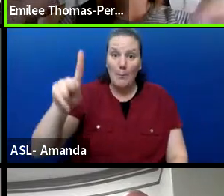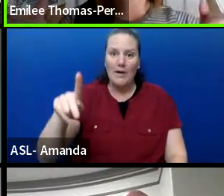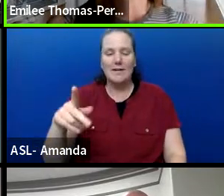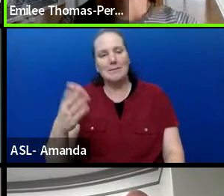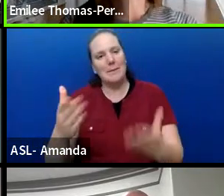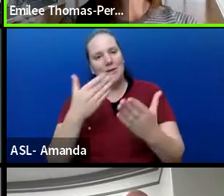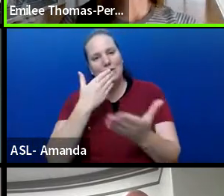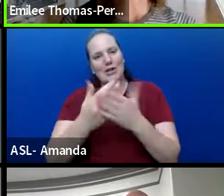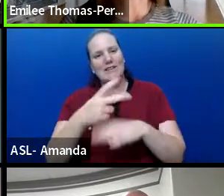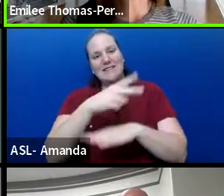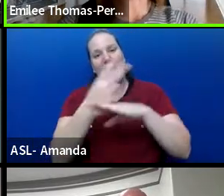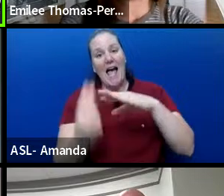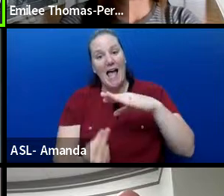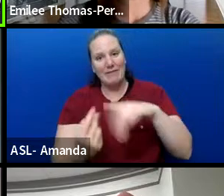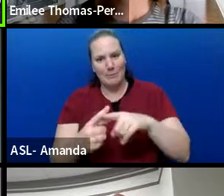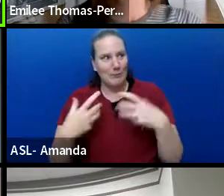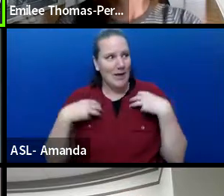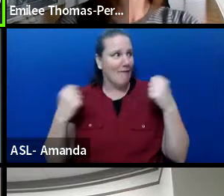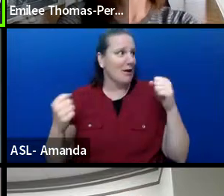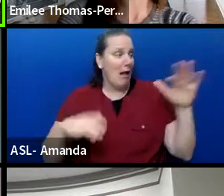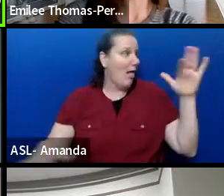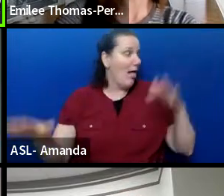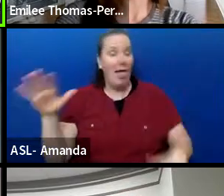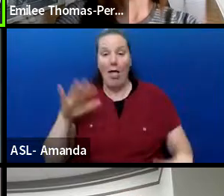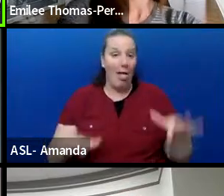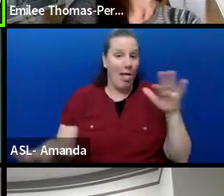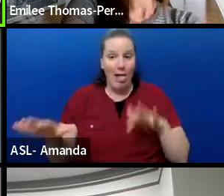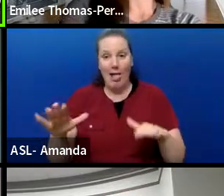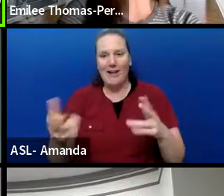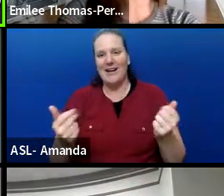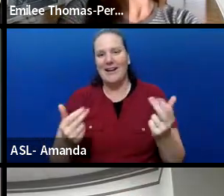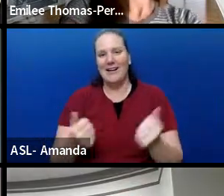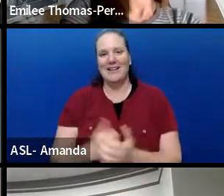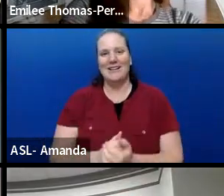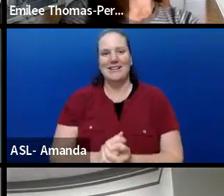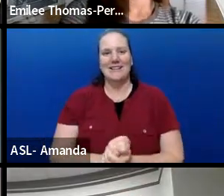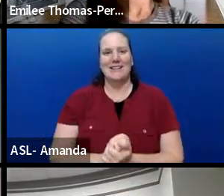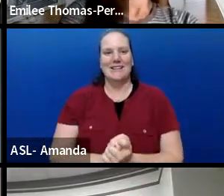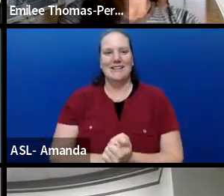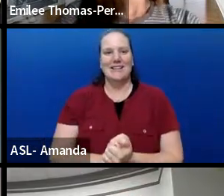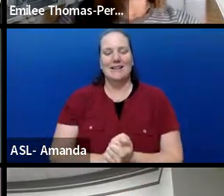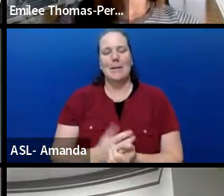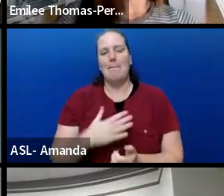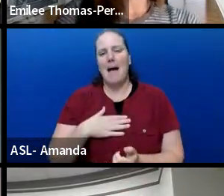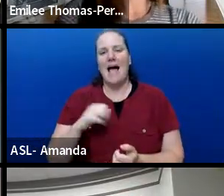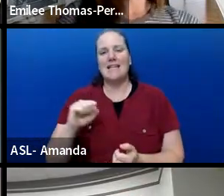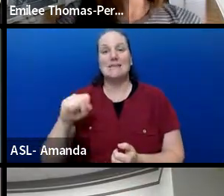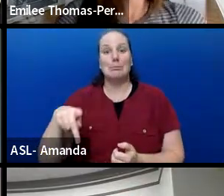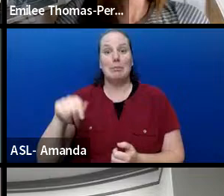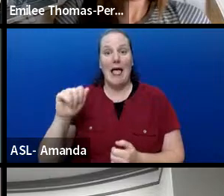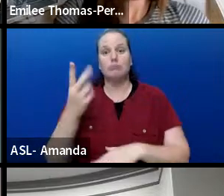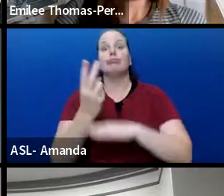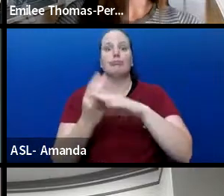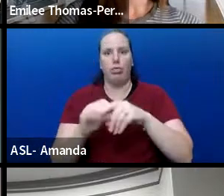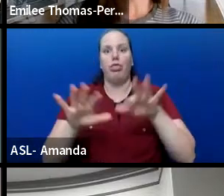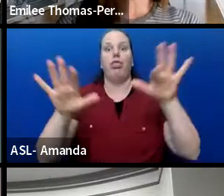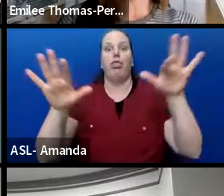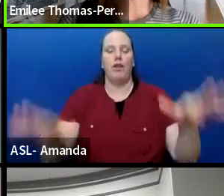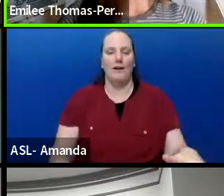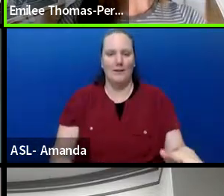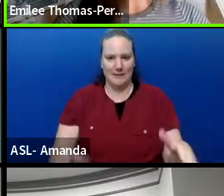just the recovery afterwards. That's great. The splash might be a little big,